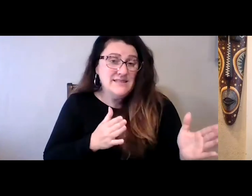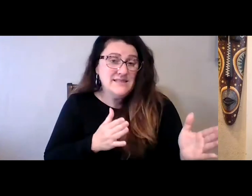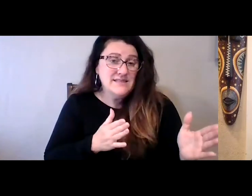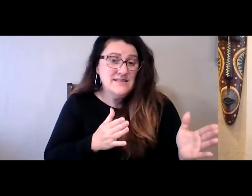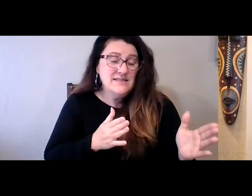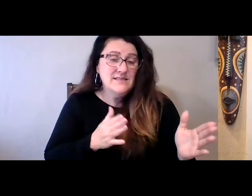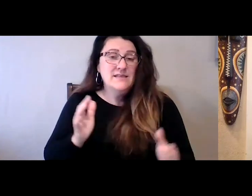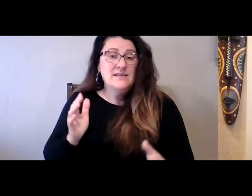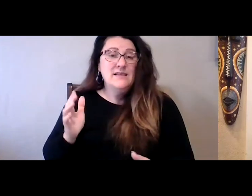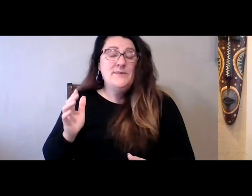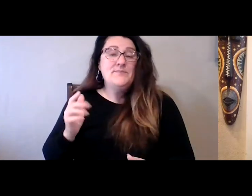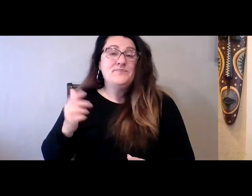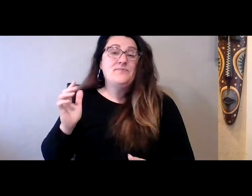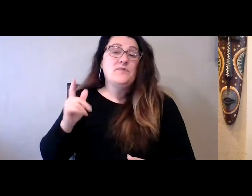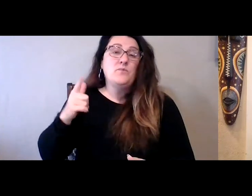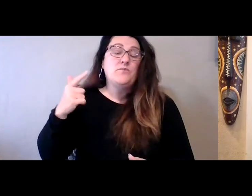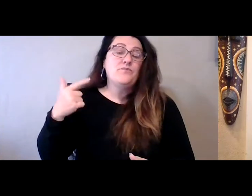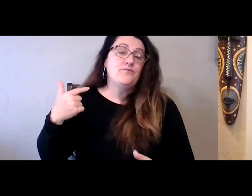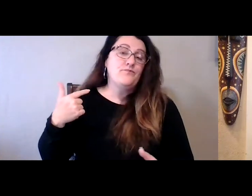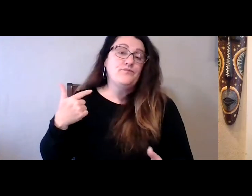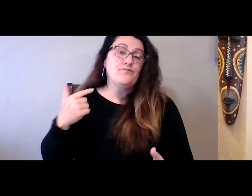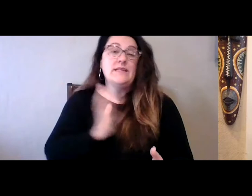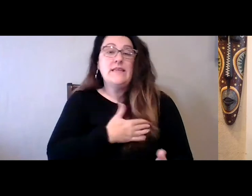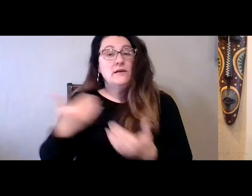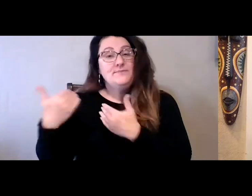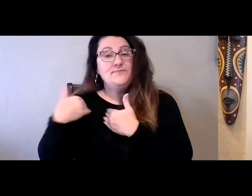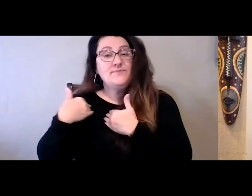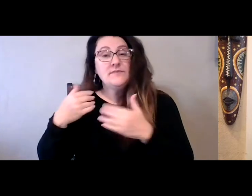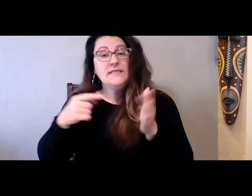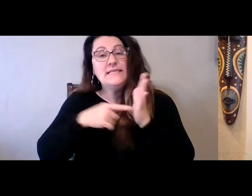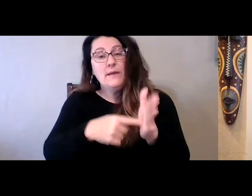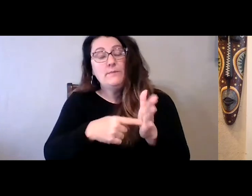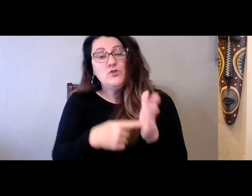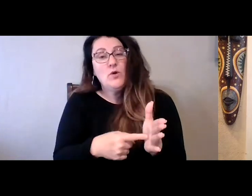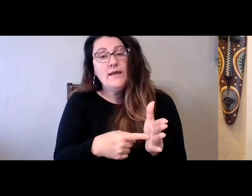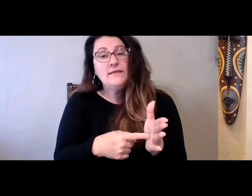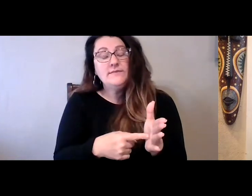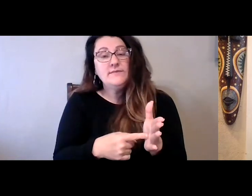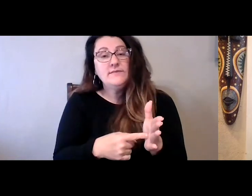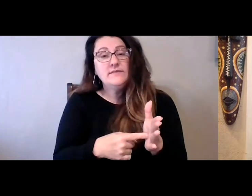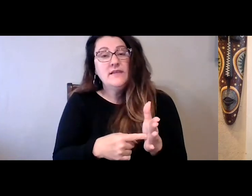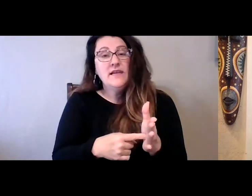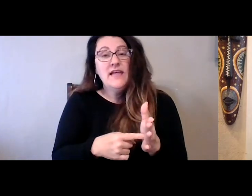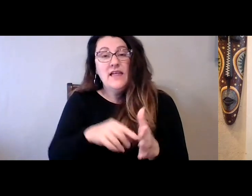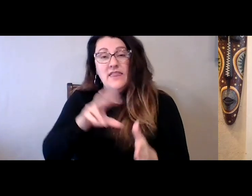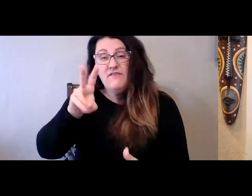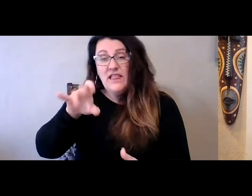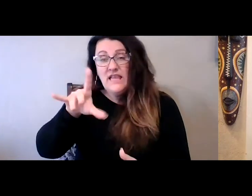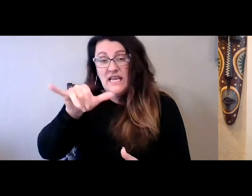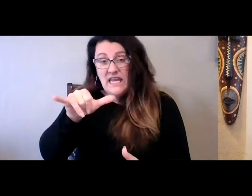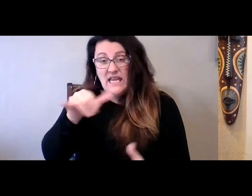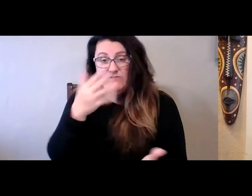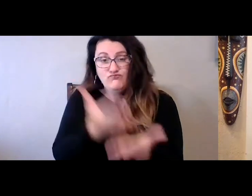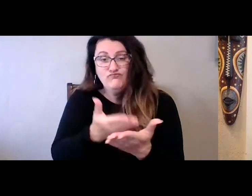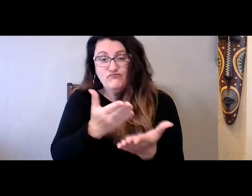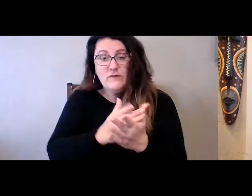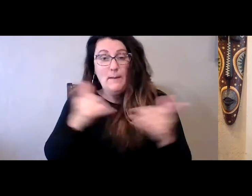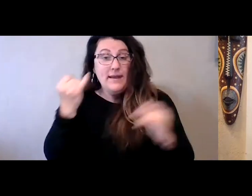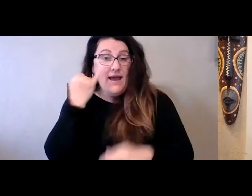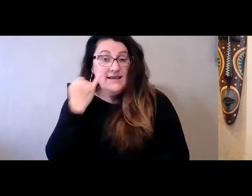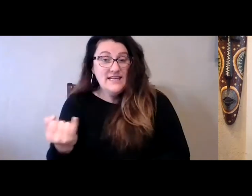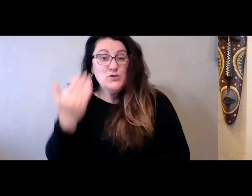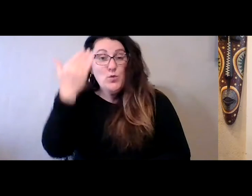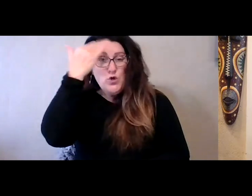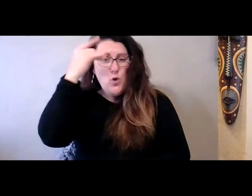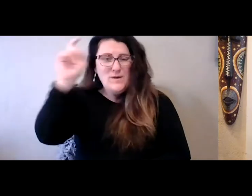up to us as Californians to help demonstrate the validity of some of the big ideas that we know will